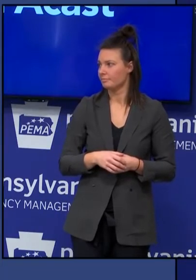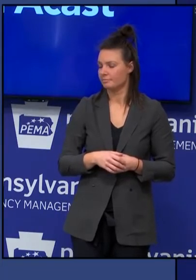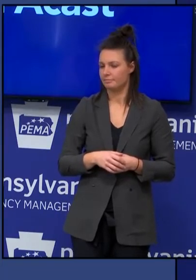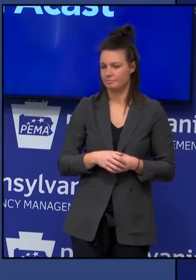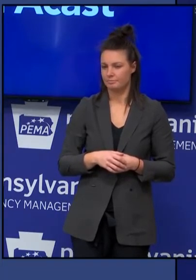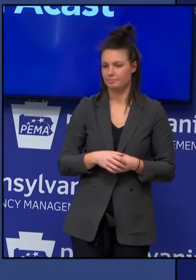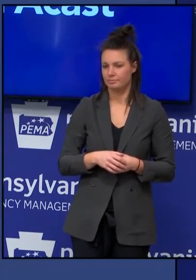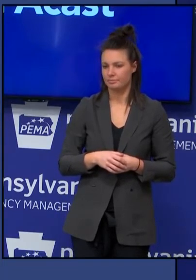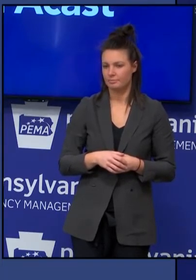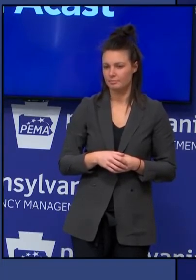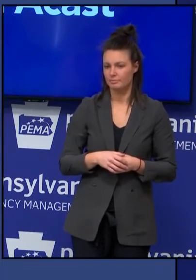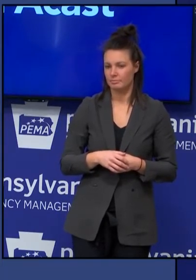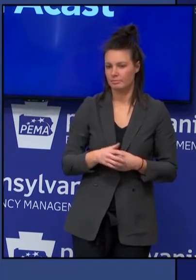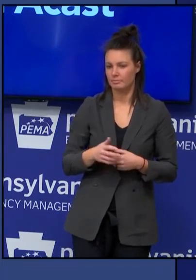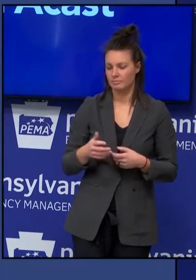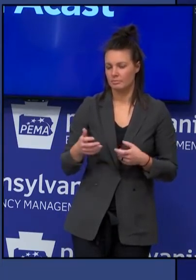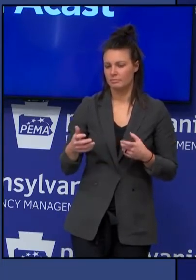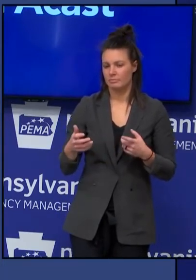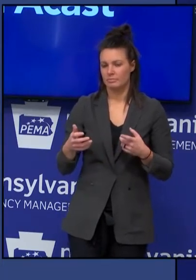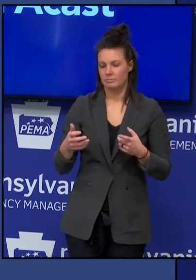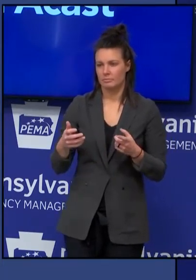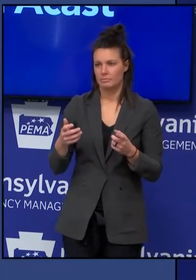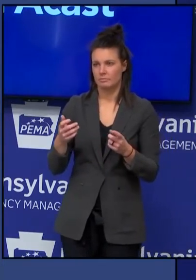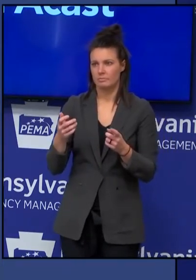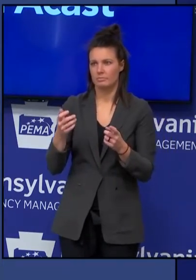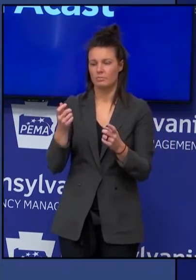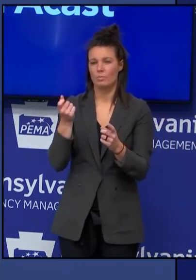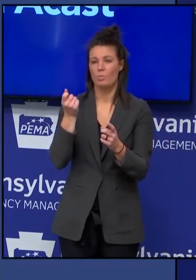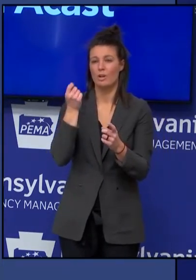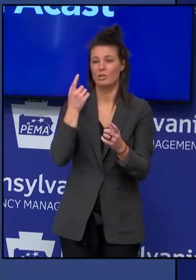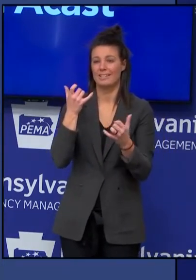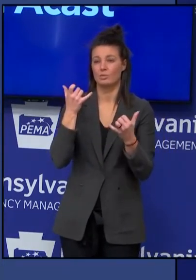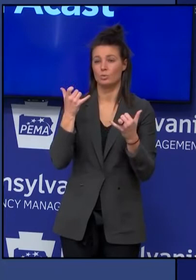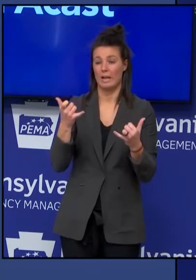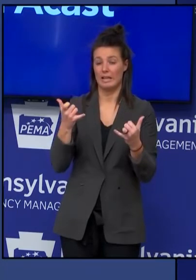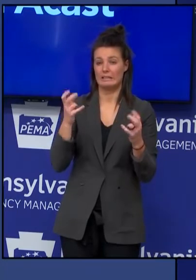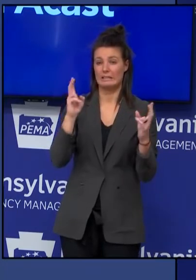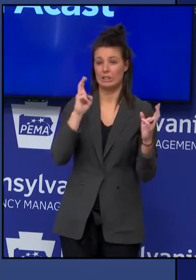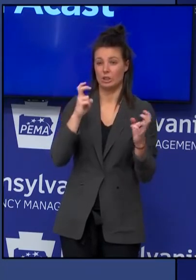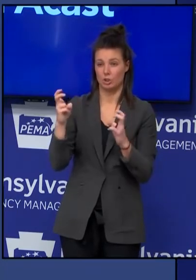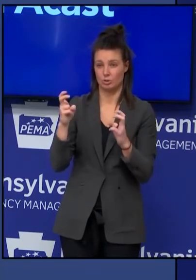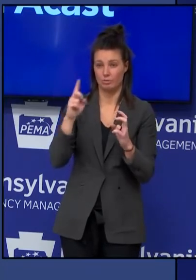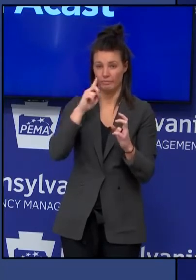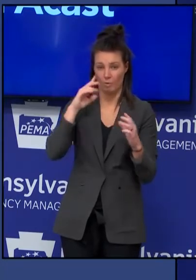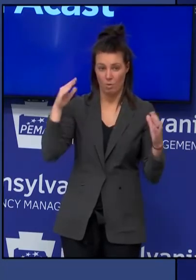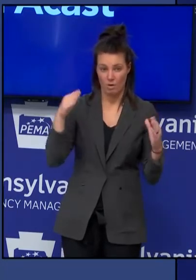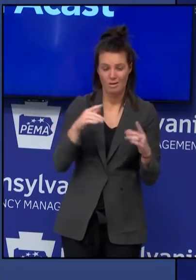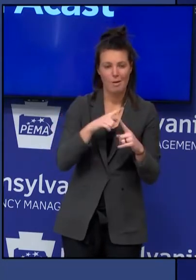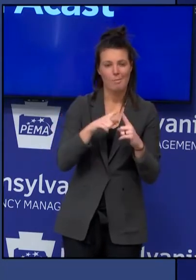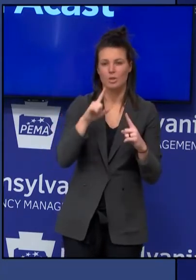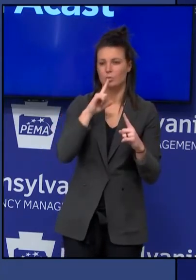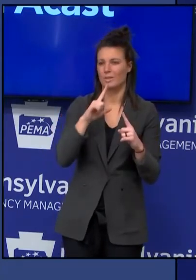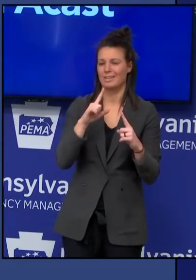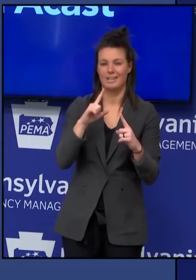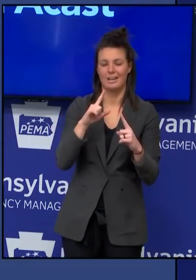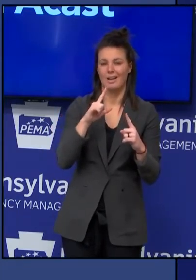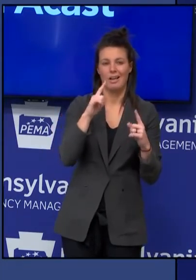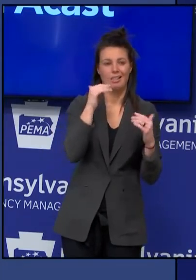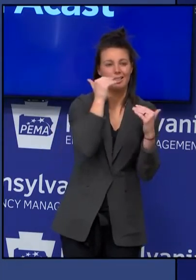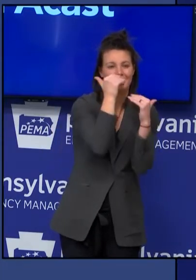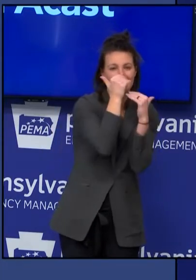So when we were really understanding the issue that we're grappling with today, ultimately, it's a scarcity of commodity.